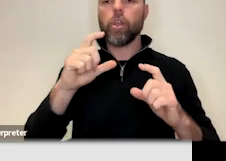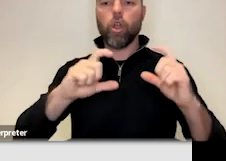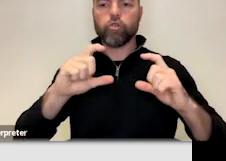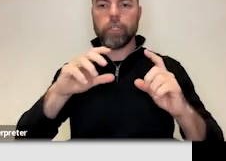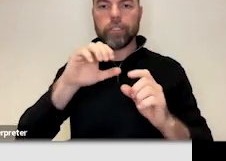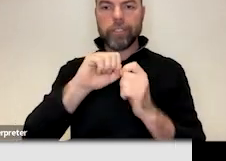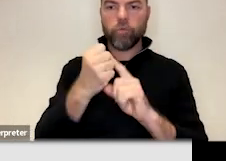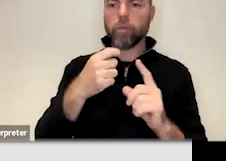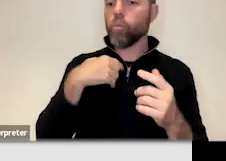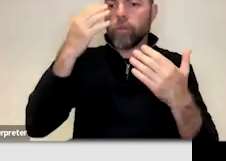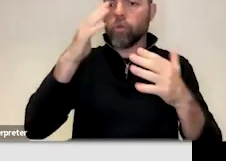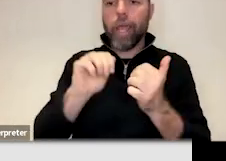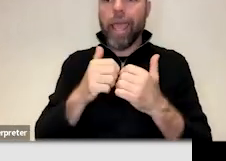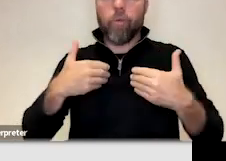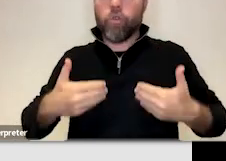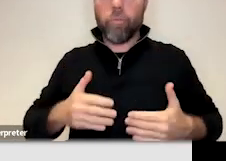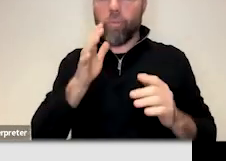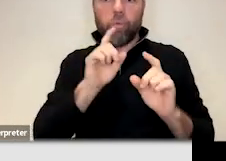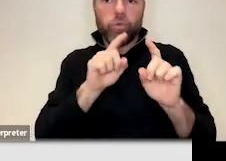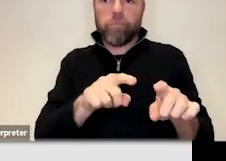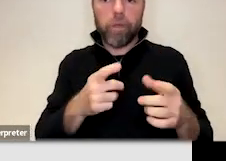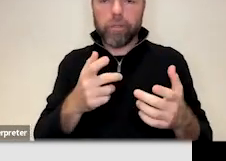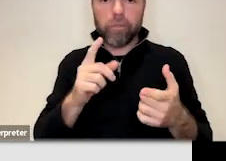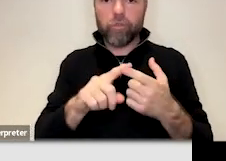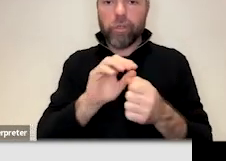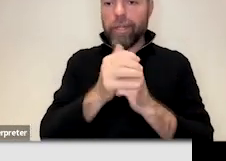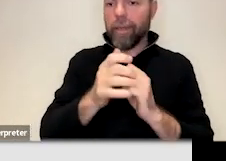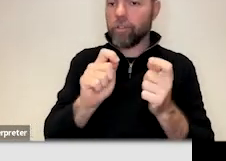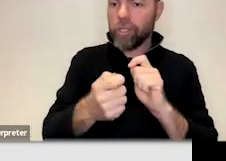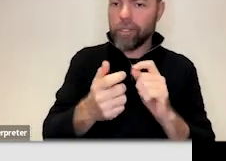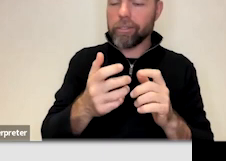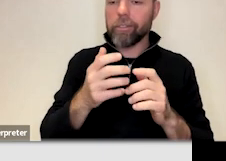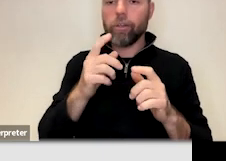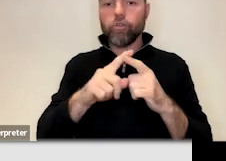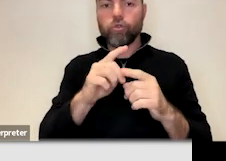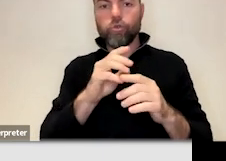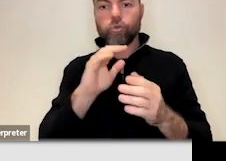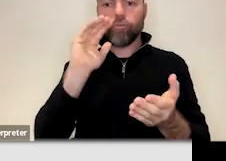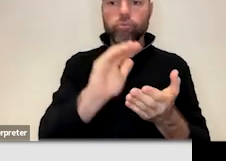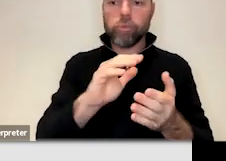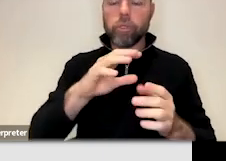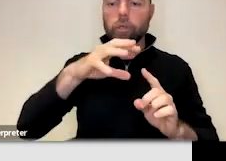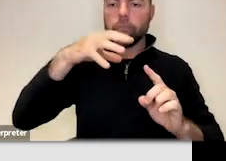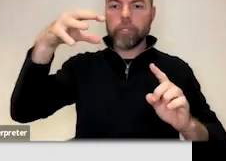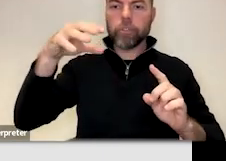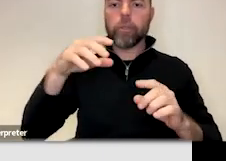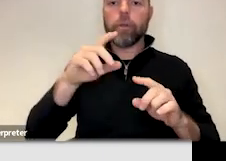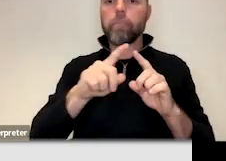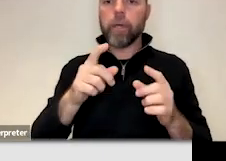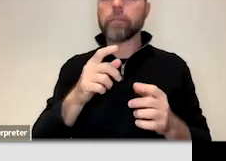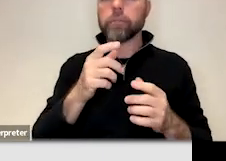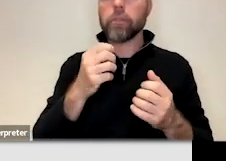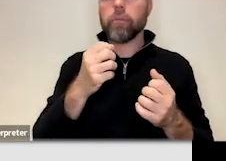scenarios. We don't know how humanity is going to respond to the challenge of climate change and curb greenhouse gas emissions, but there are a number of